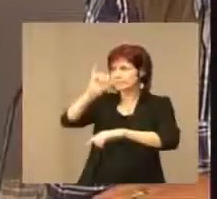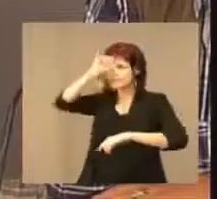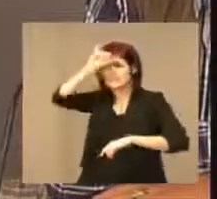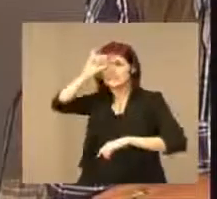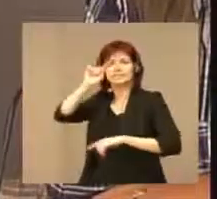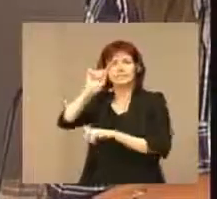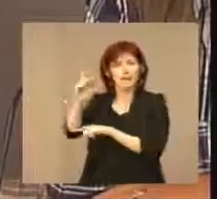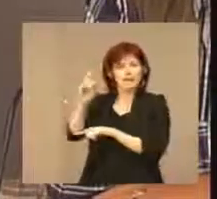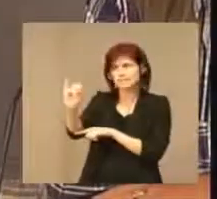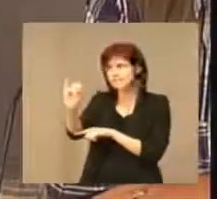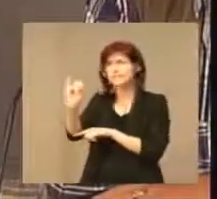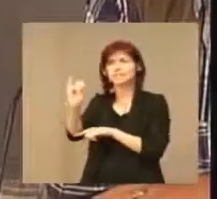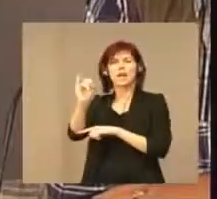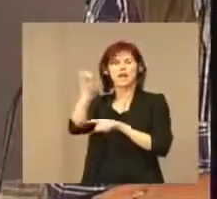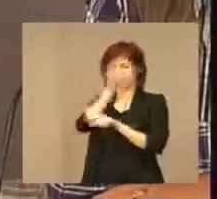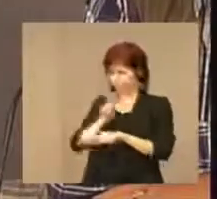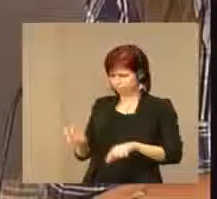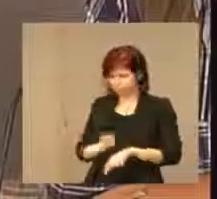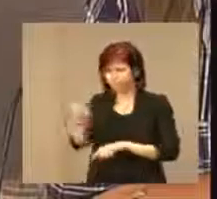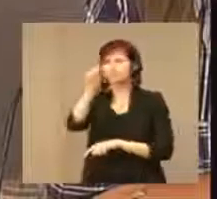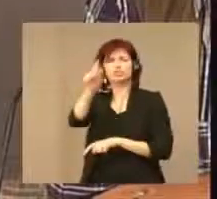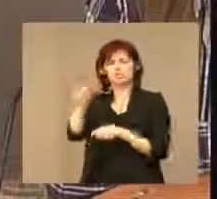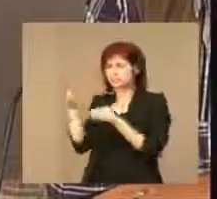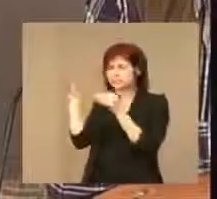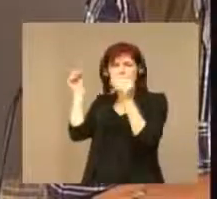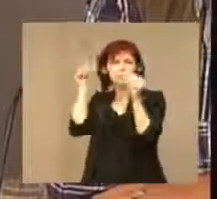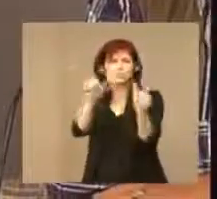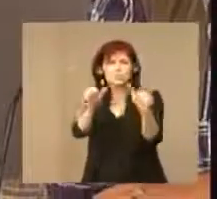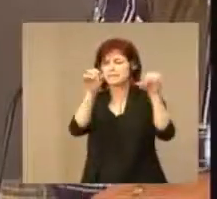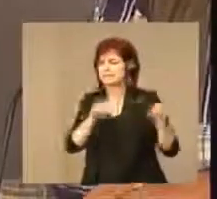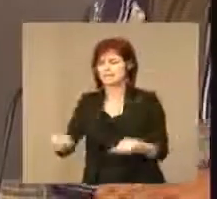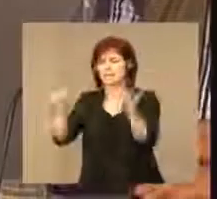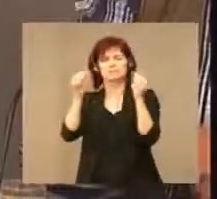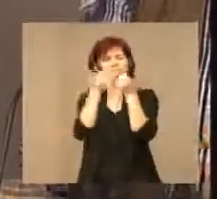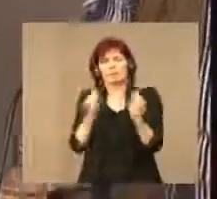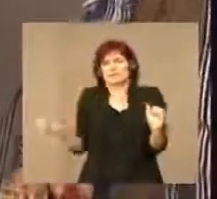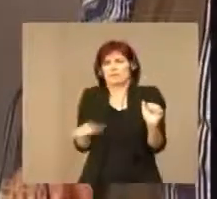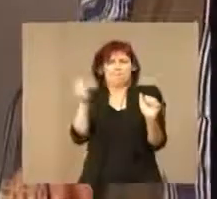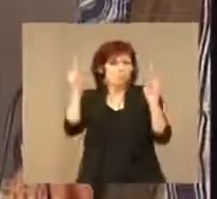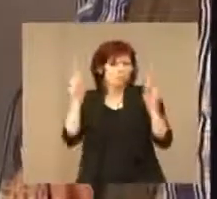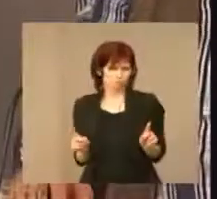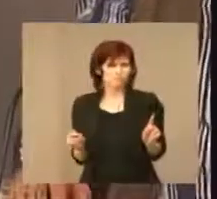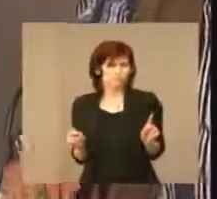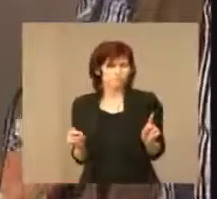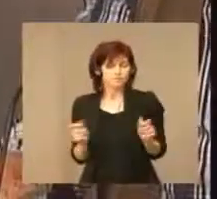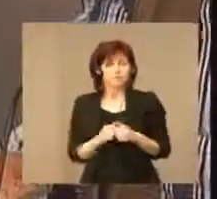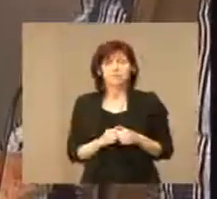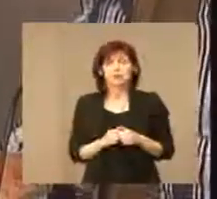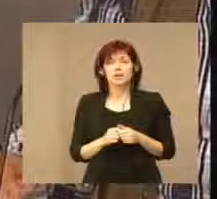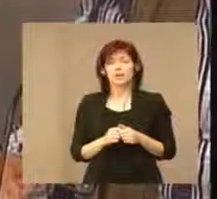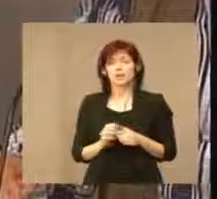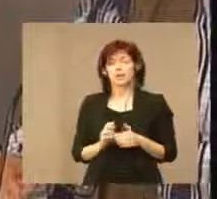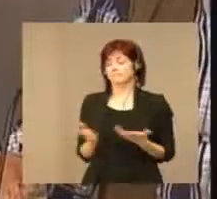where they're visiting, and be treated in the same way. And the challenge from an accessibility perspective